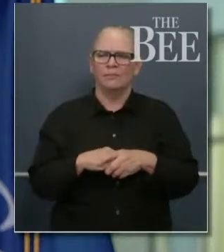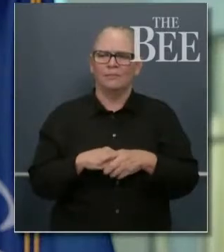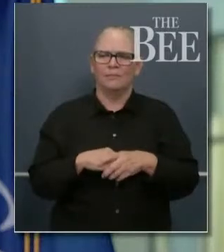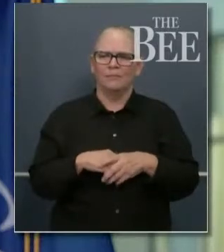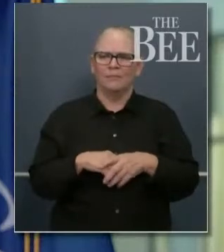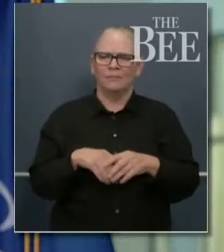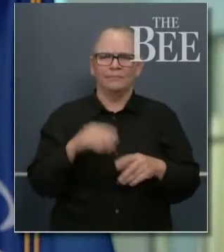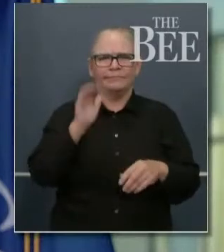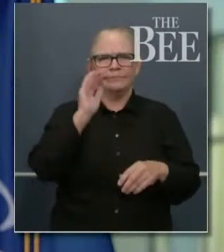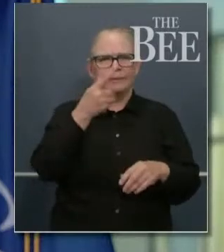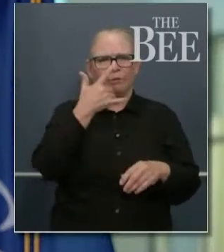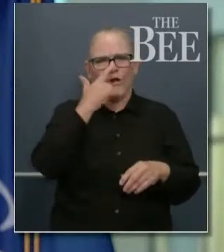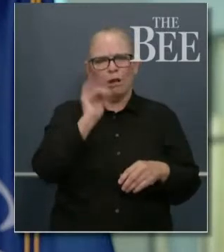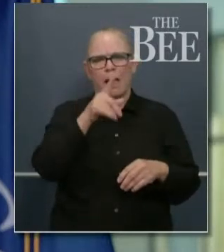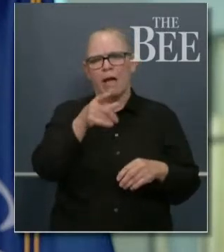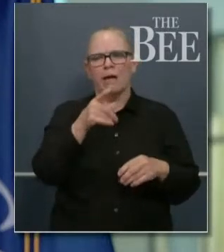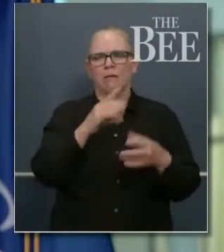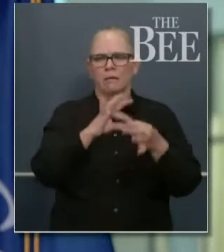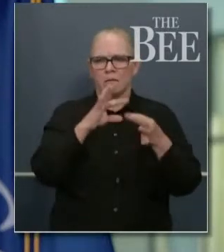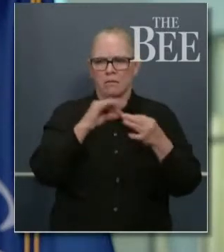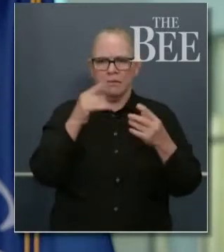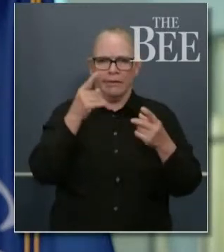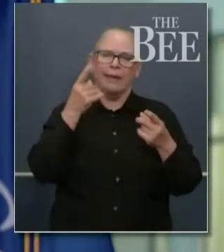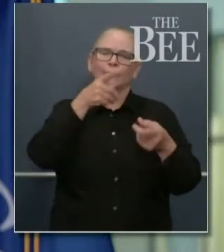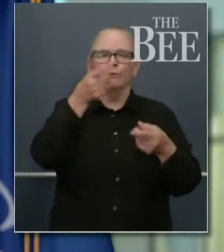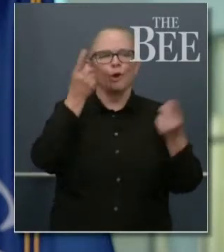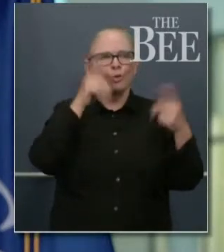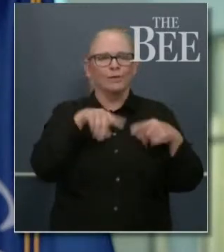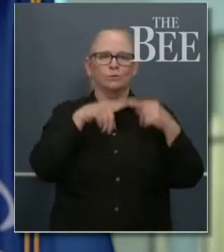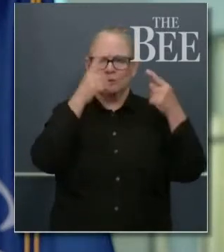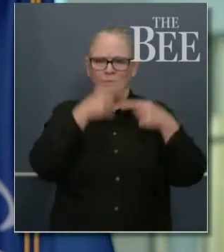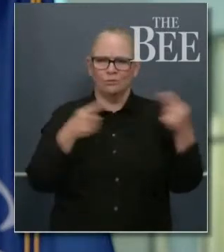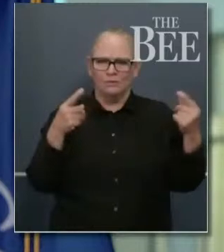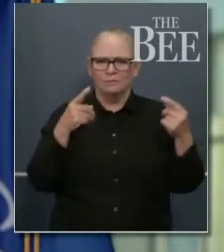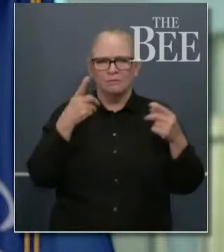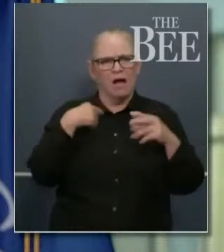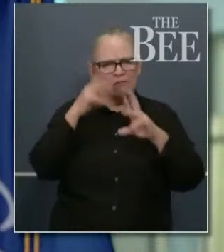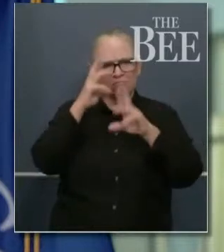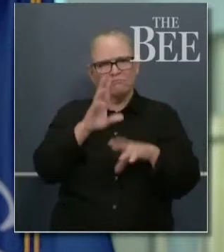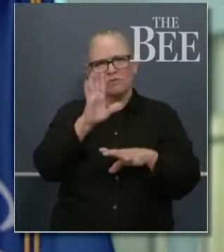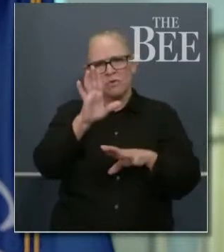respect your difference of opinion on how climate change was contributing to the fires.